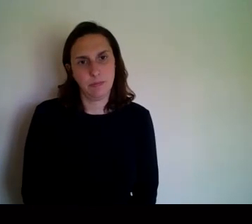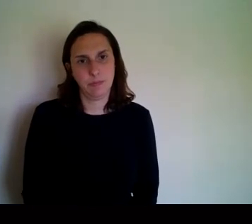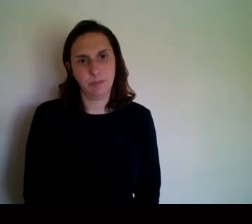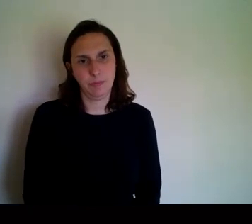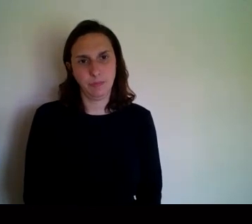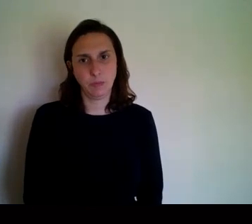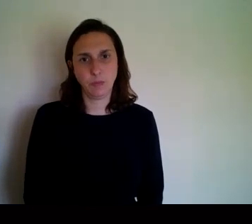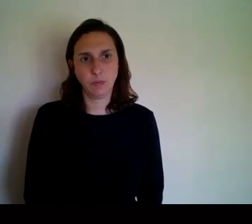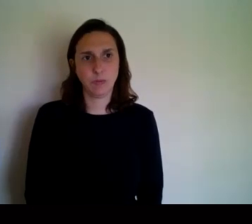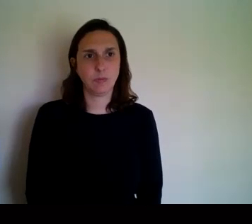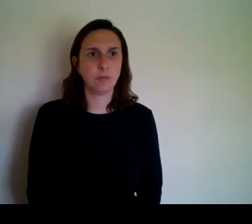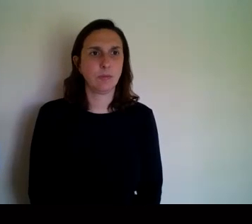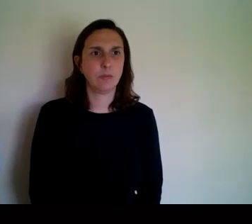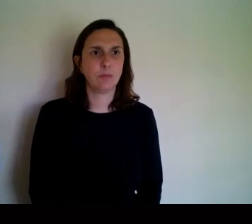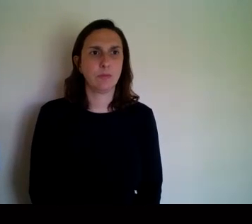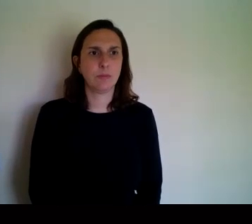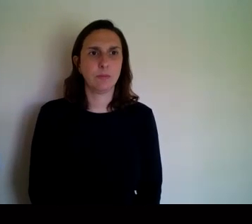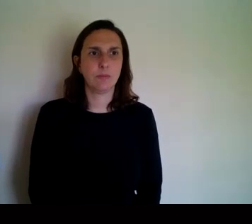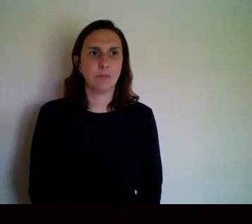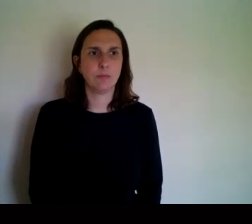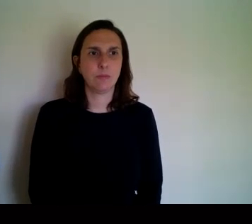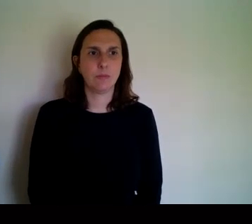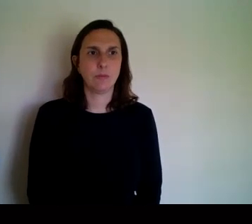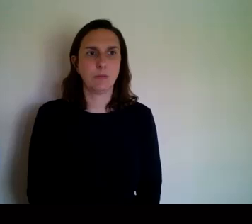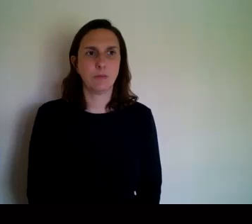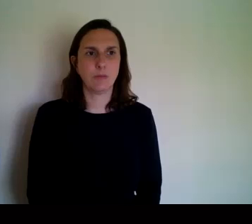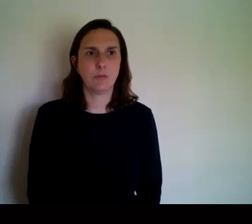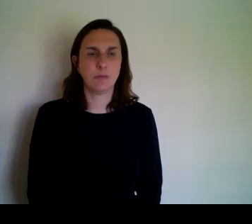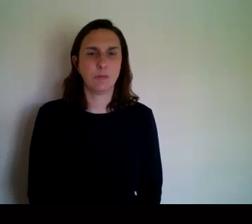All right, so let's see here.